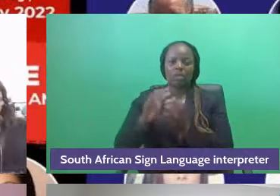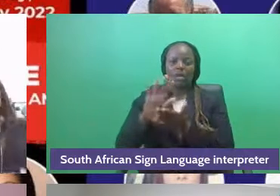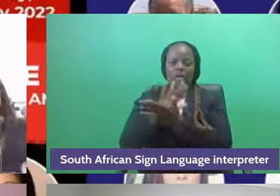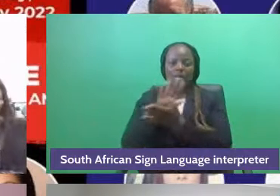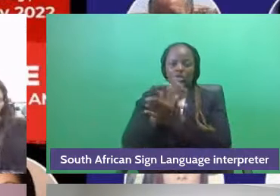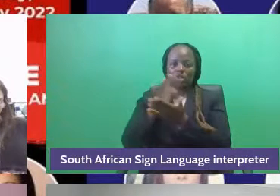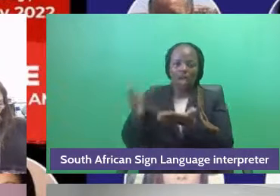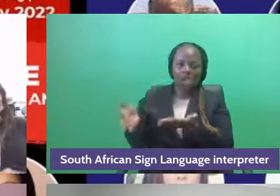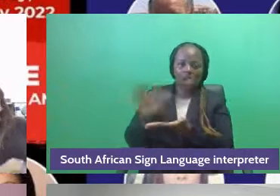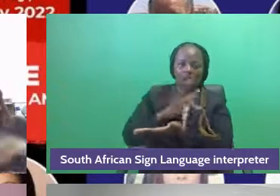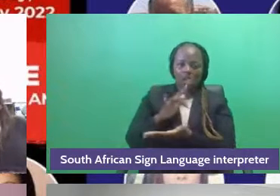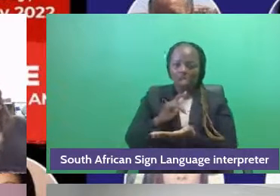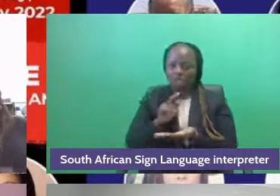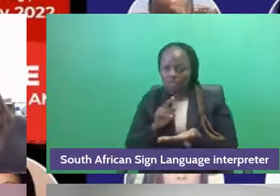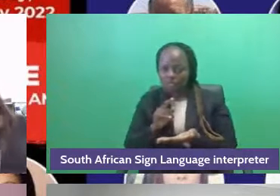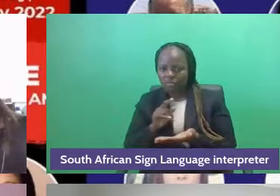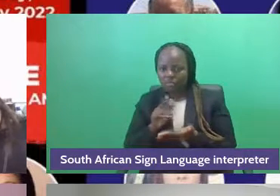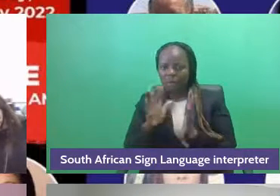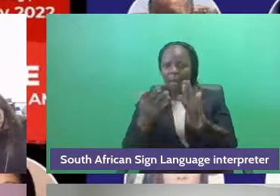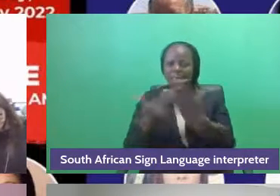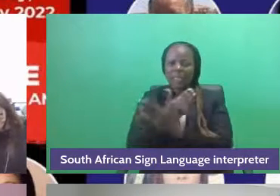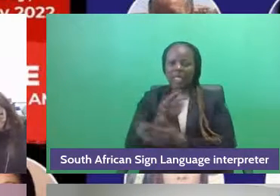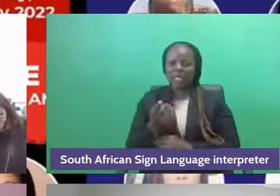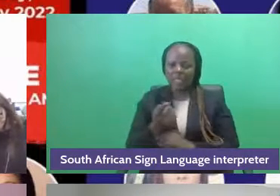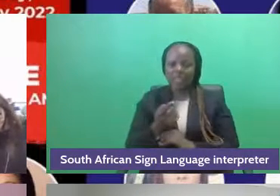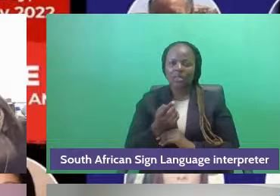grab my last one.